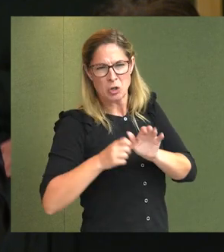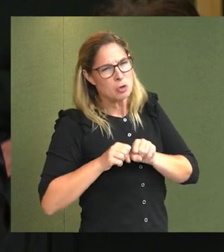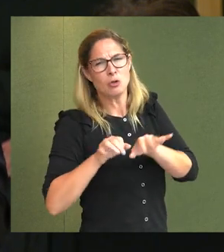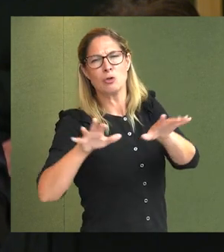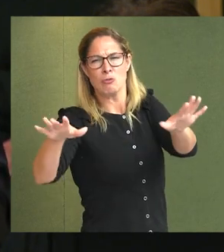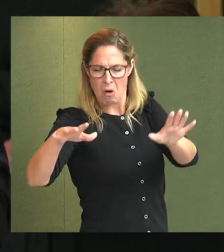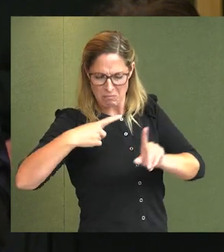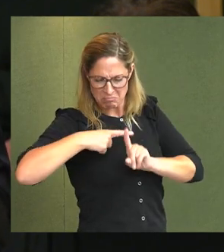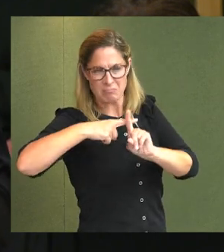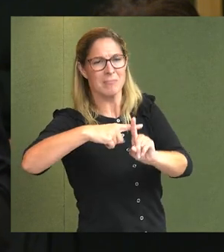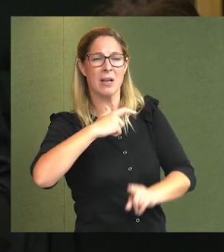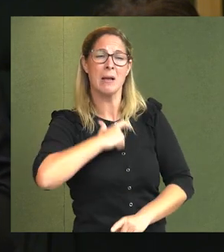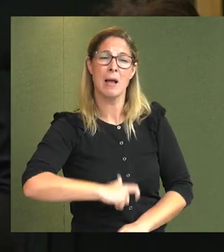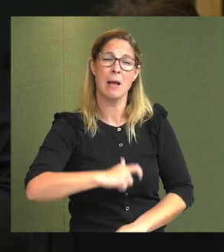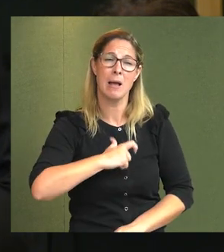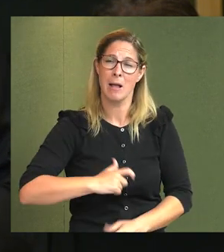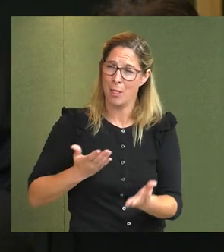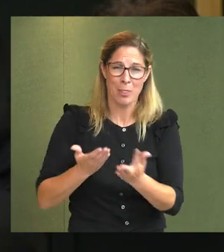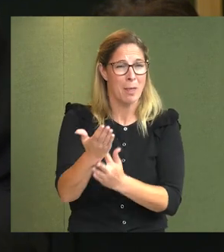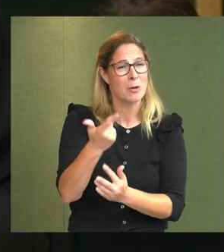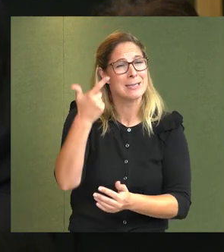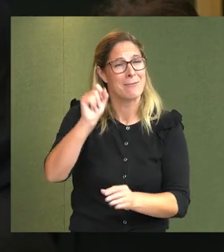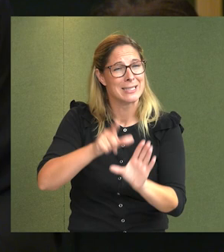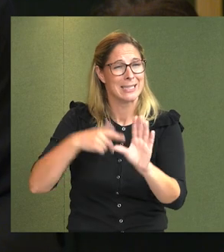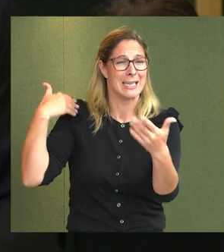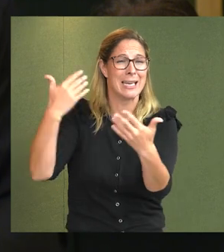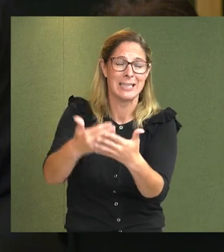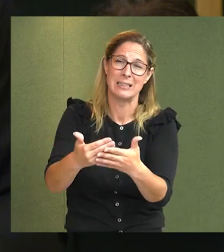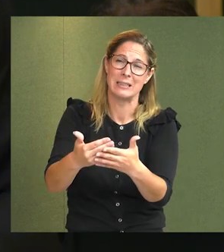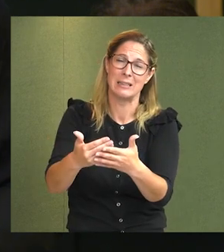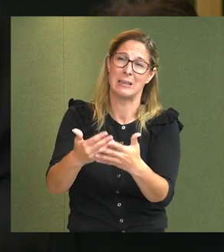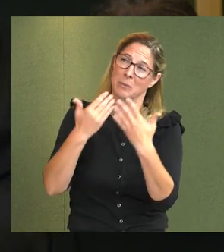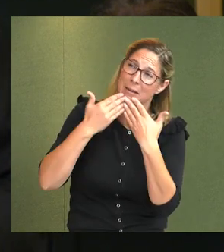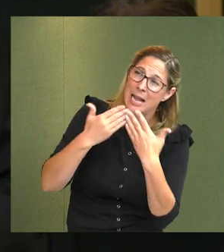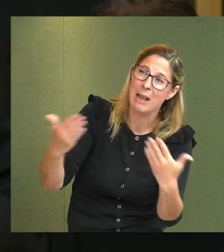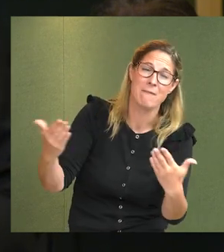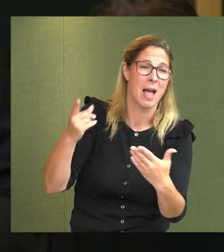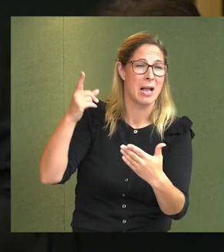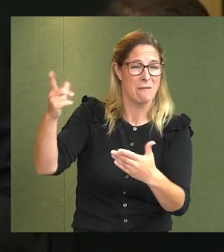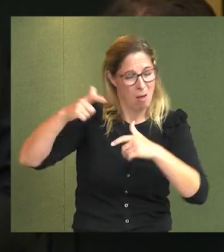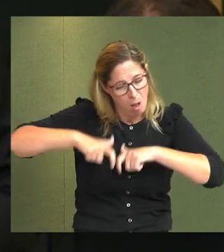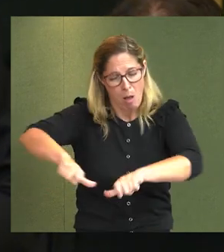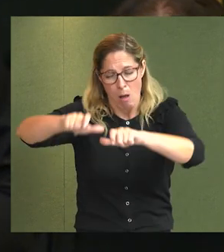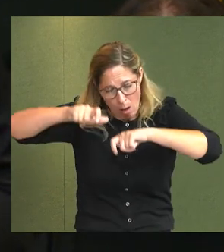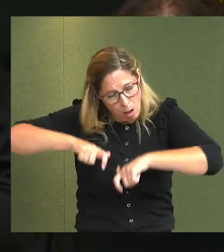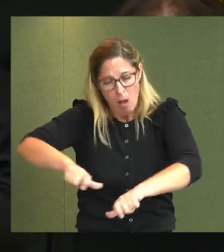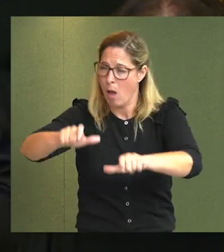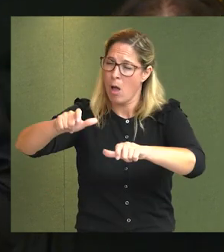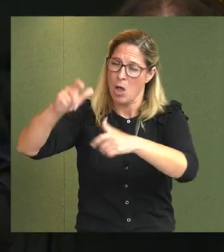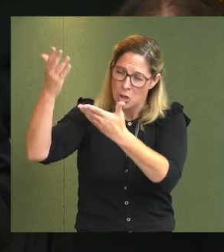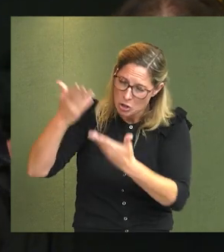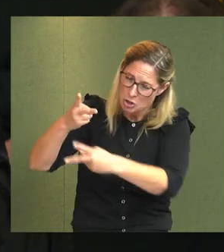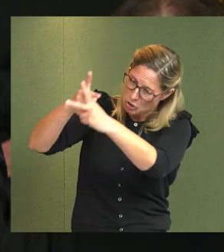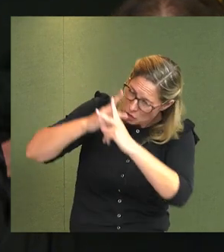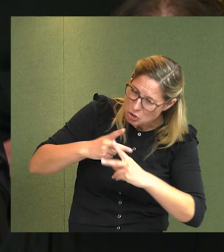years. Let us give thanks for Her Majesty's tireless service until her very last day, and for her